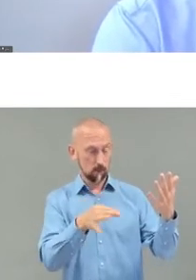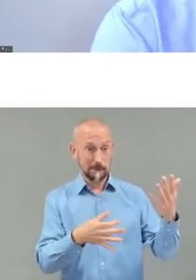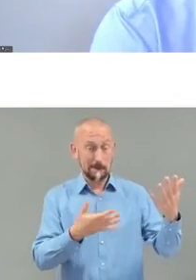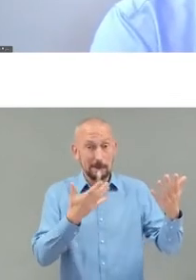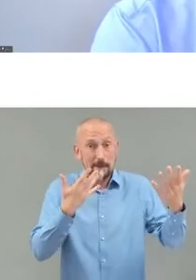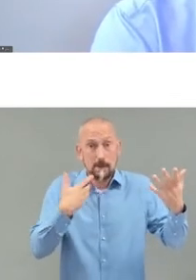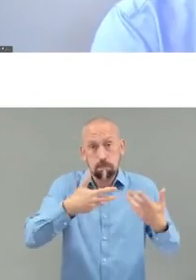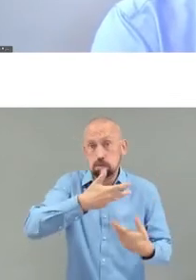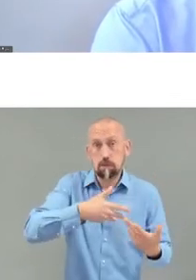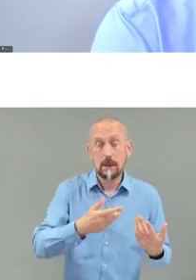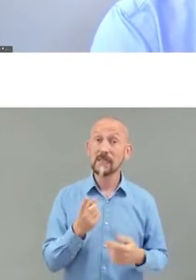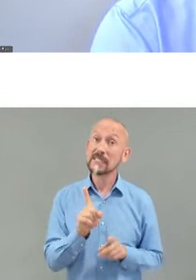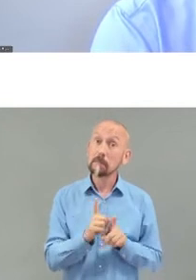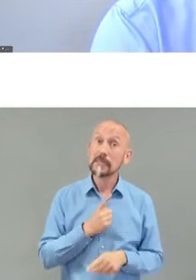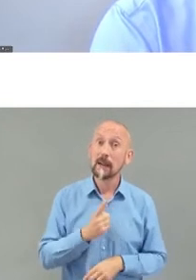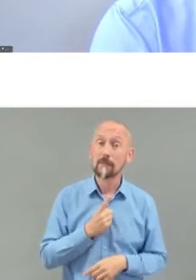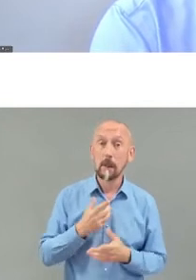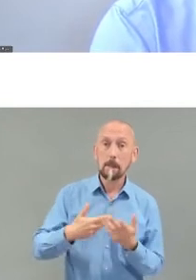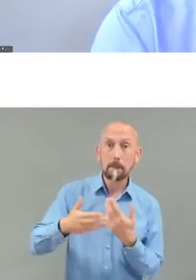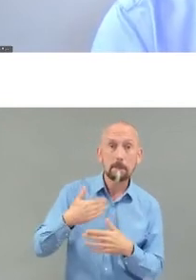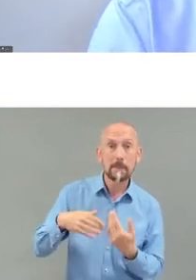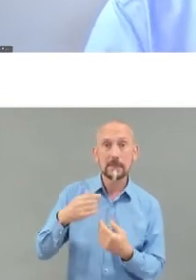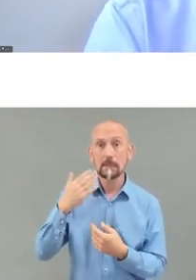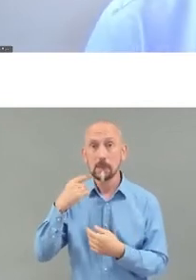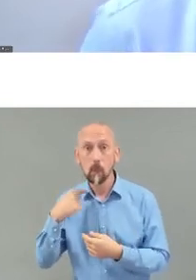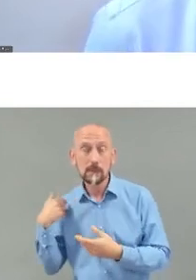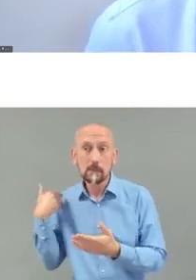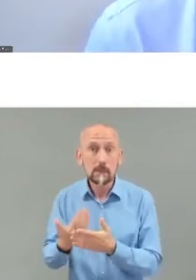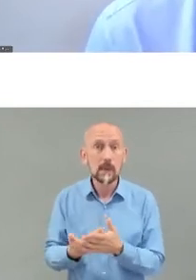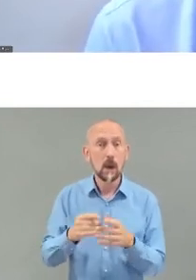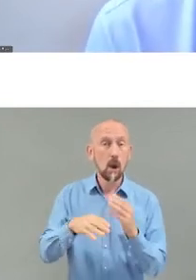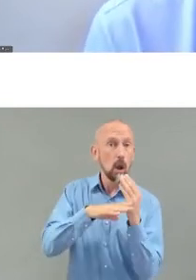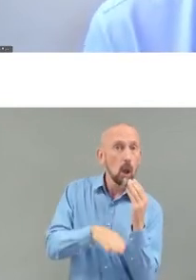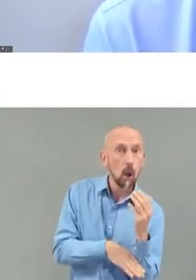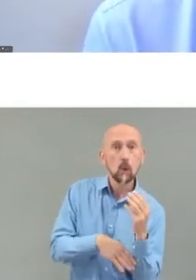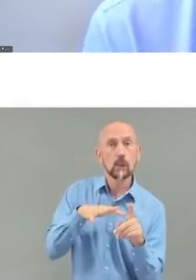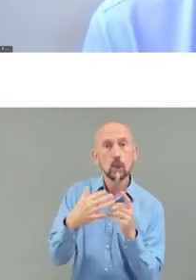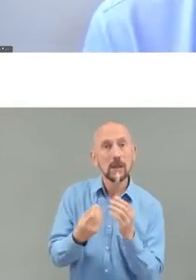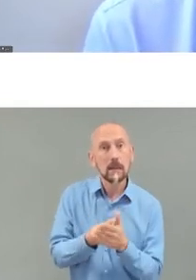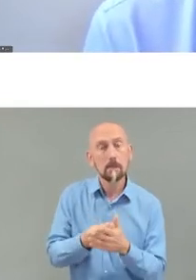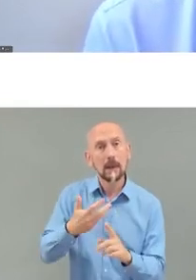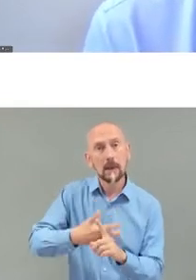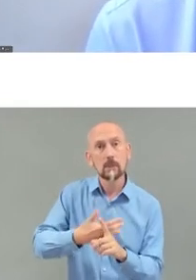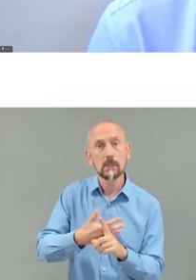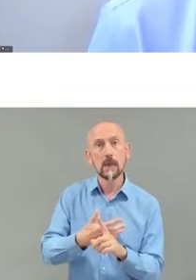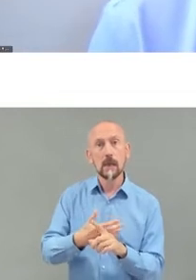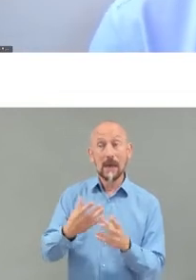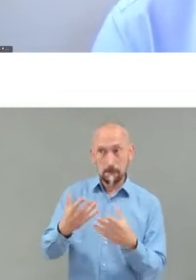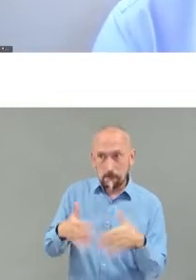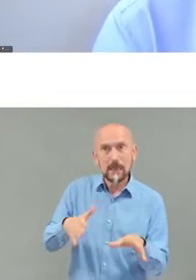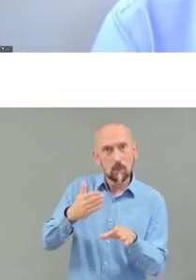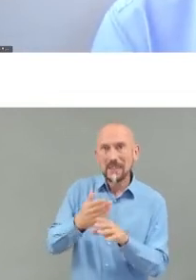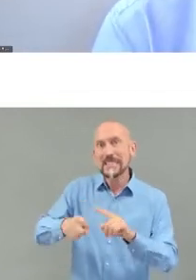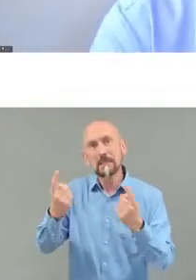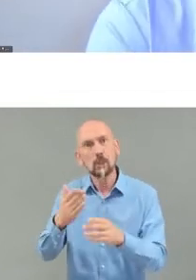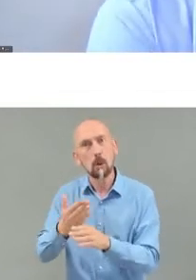mixed heritage woman from a low socioeconomic background with a previous career who trained in her later years? You know, so of